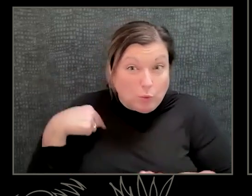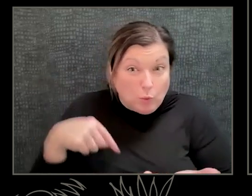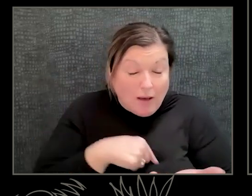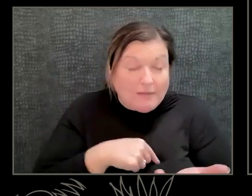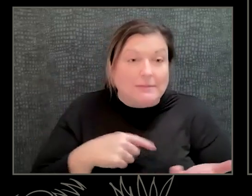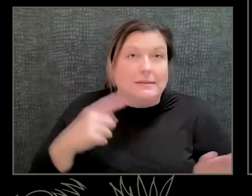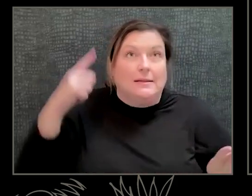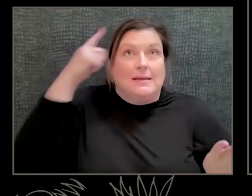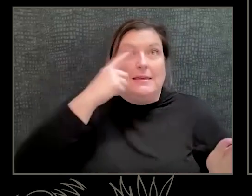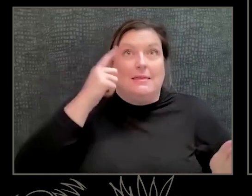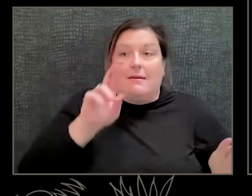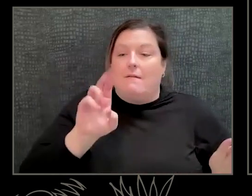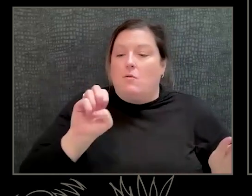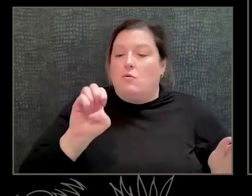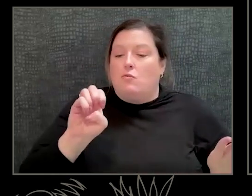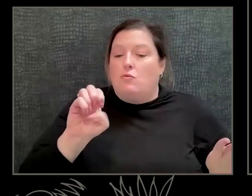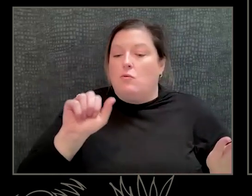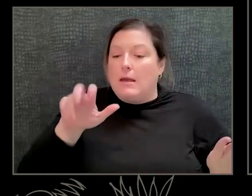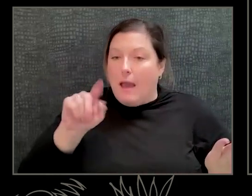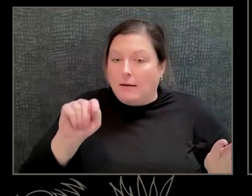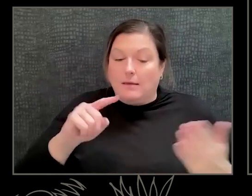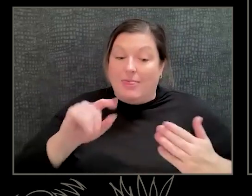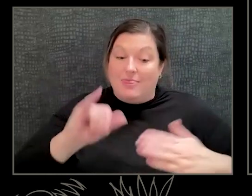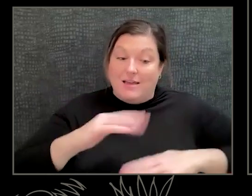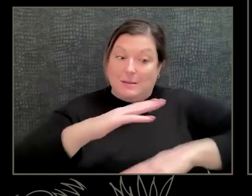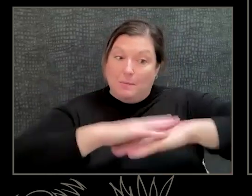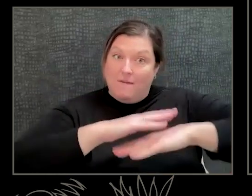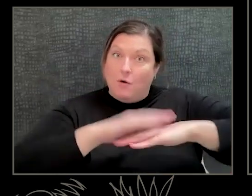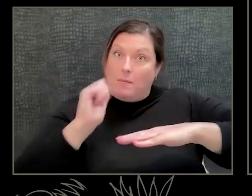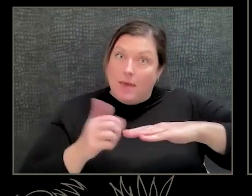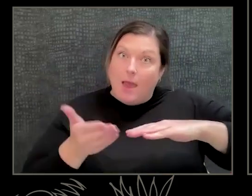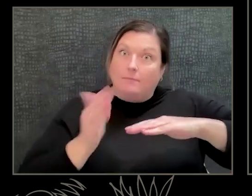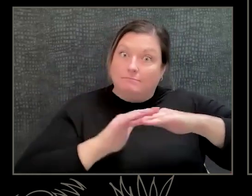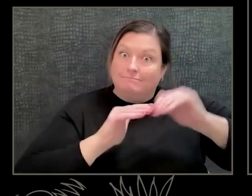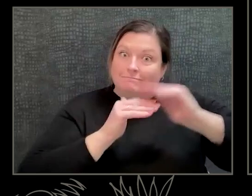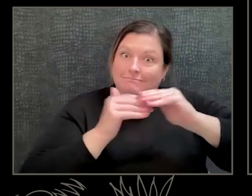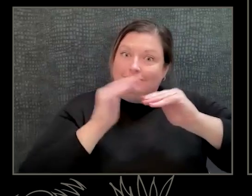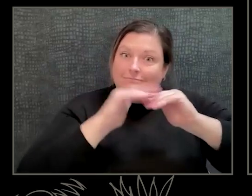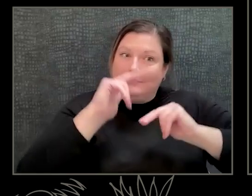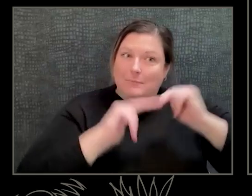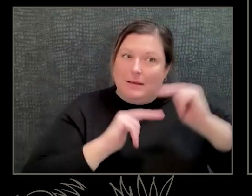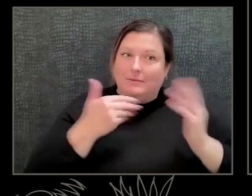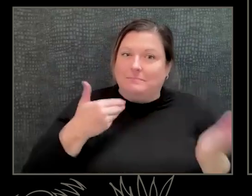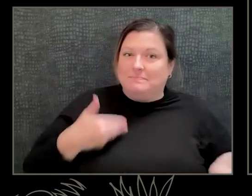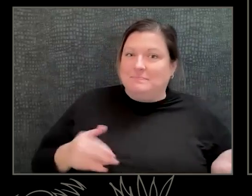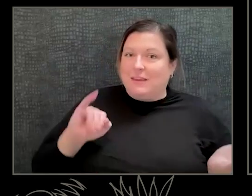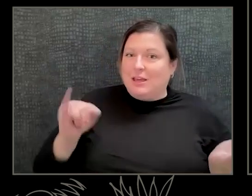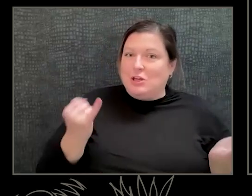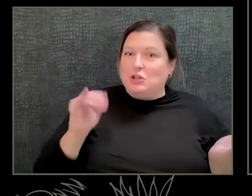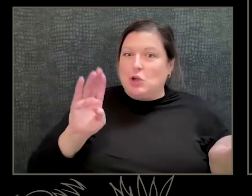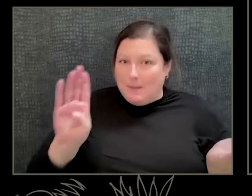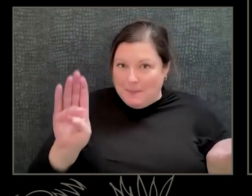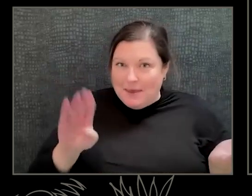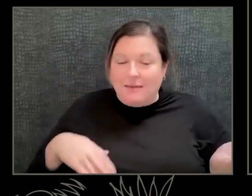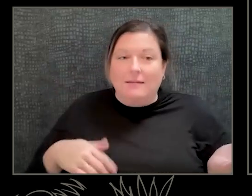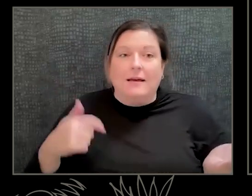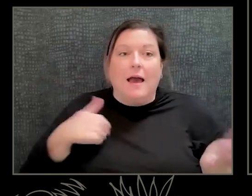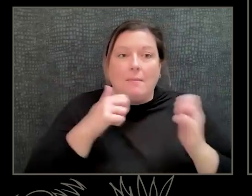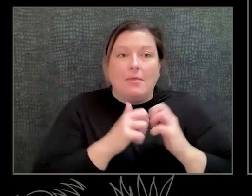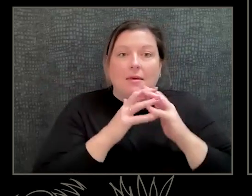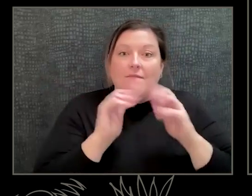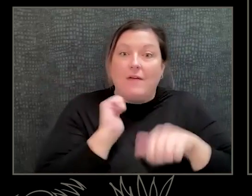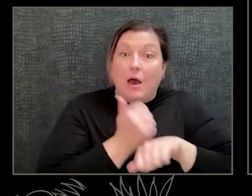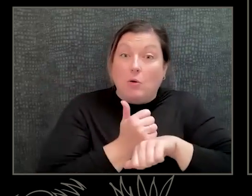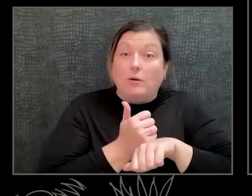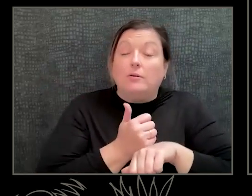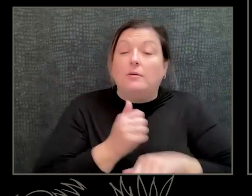of React as a platform to build upon. I'm JB. I'm a developer. I'm the founder of BaseHub.